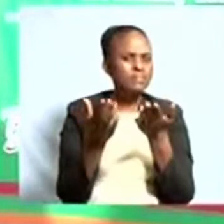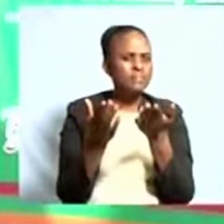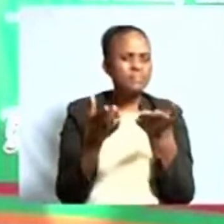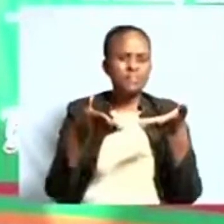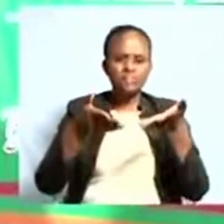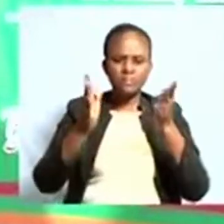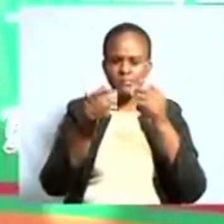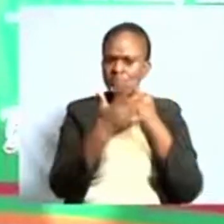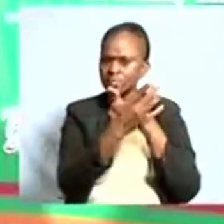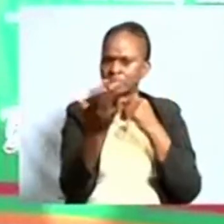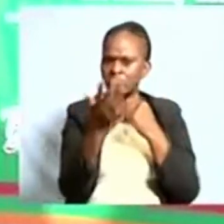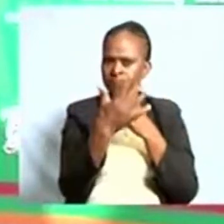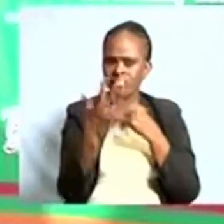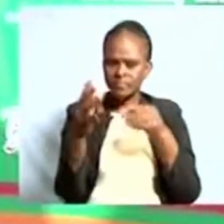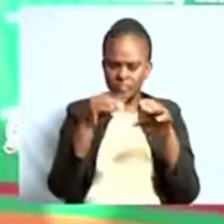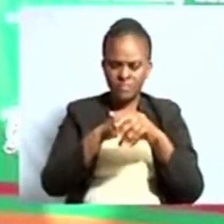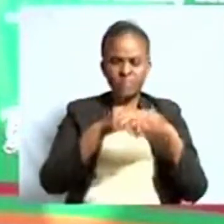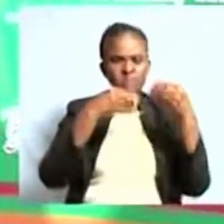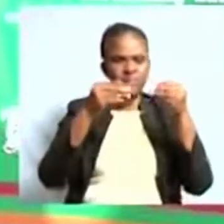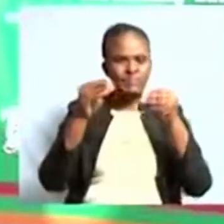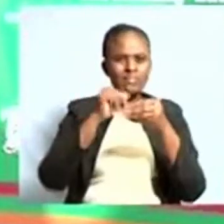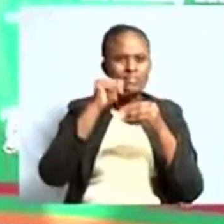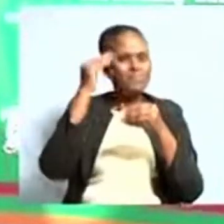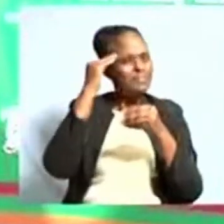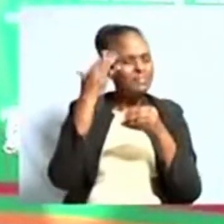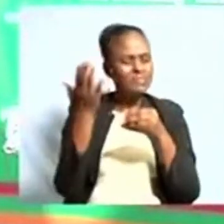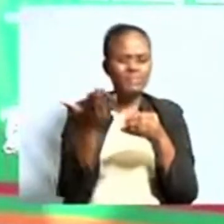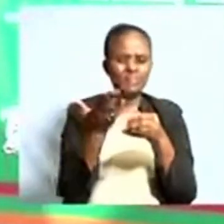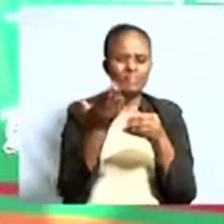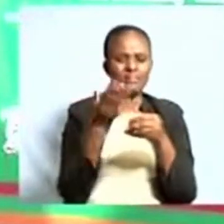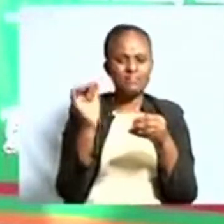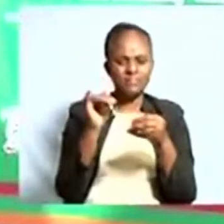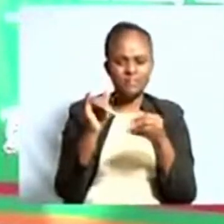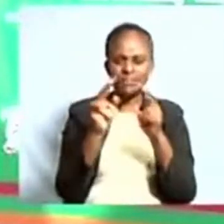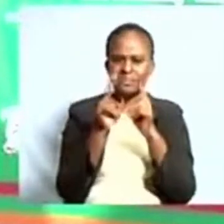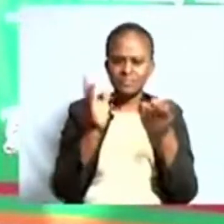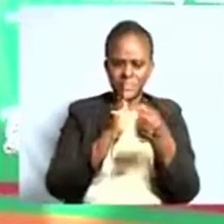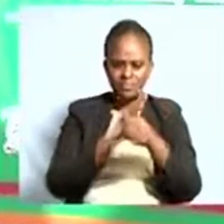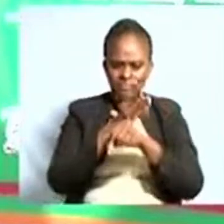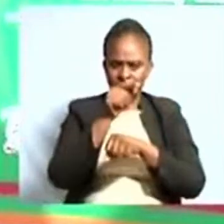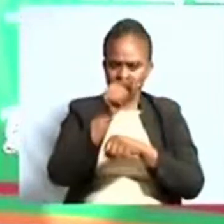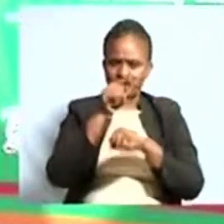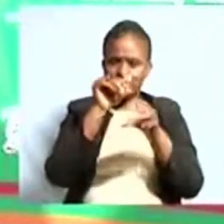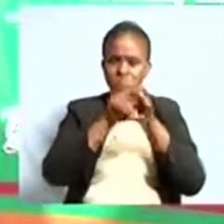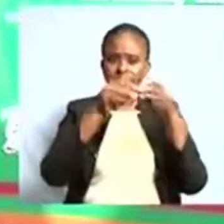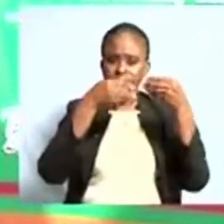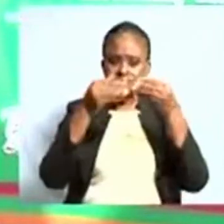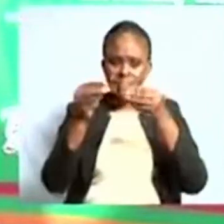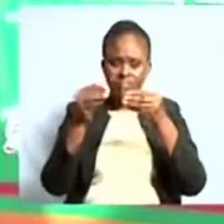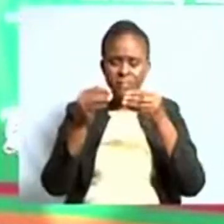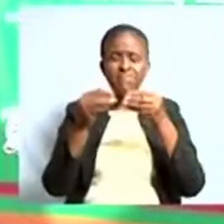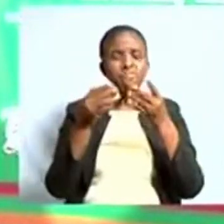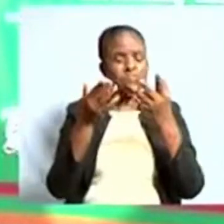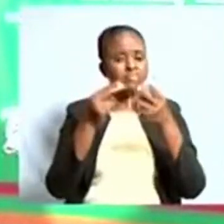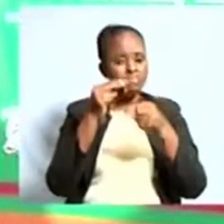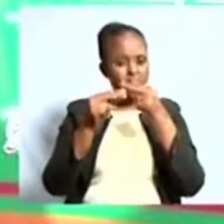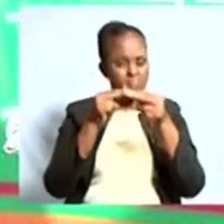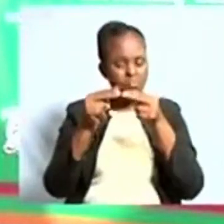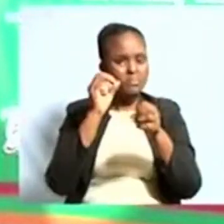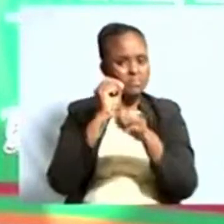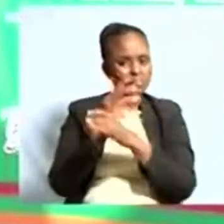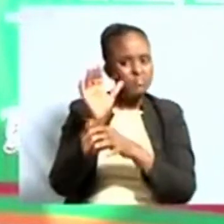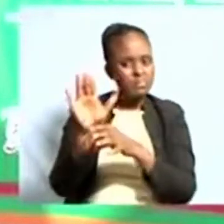allow the products to be in the market, not knowingly. Yeah. So once it's in the market, it's already on the